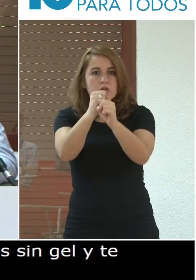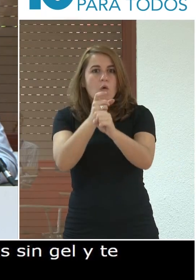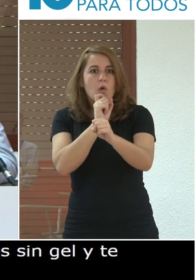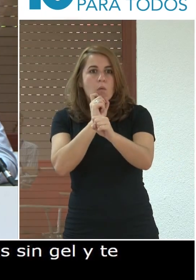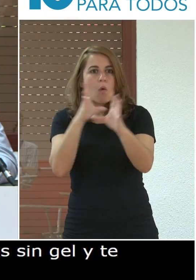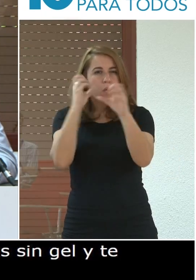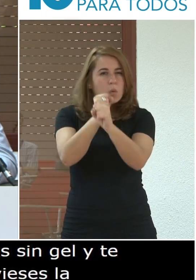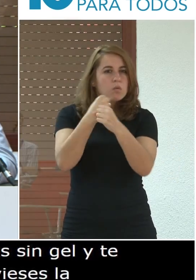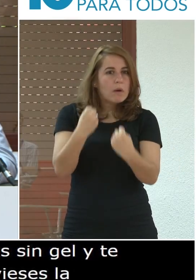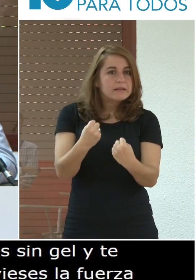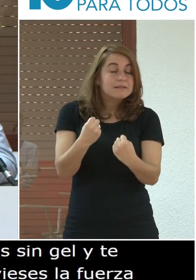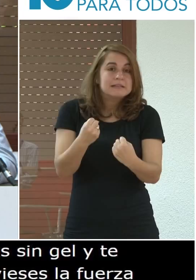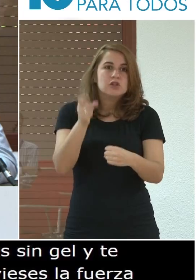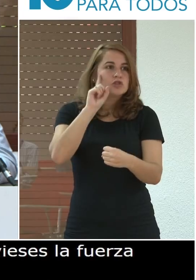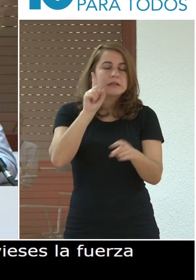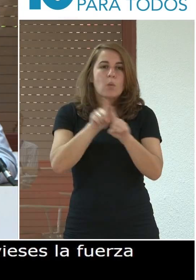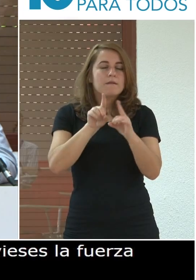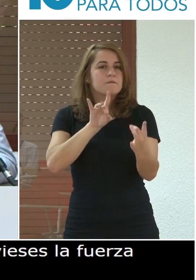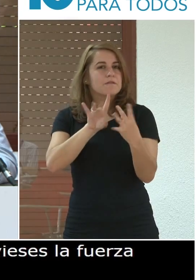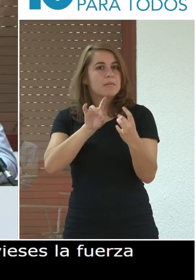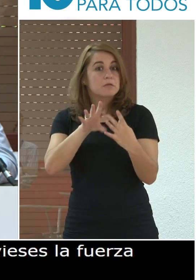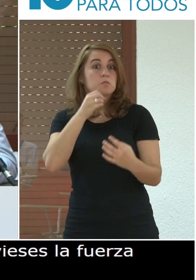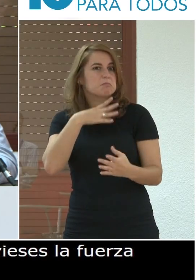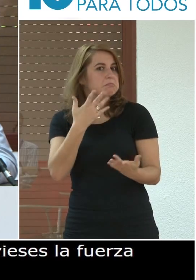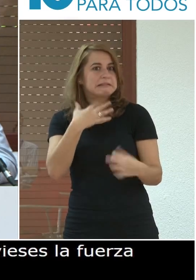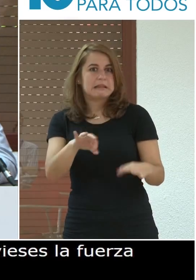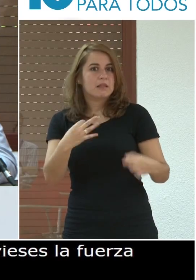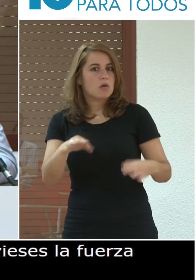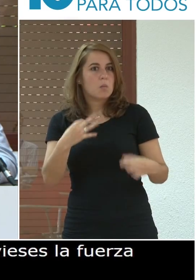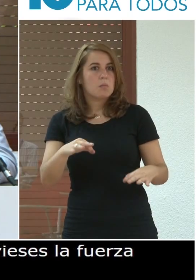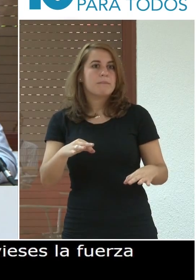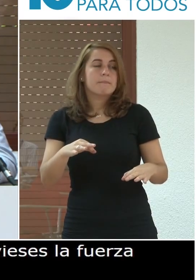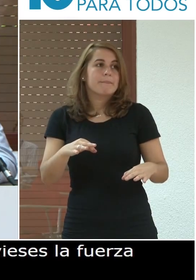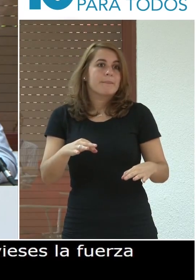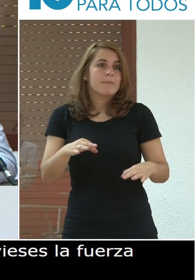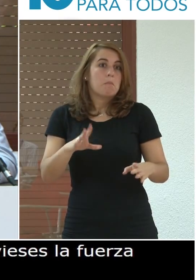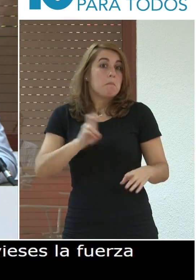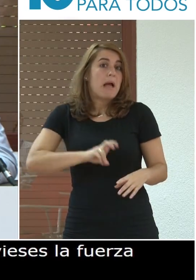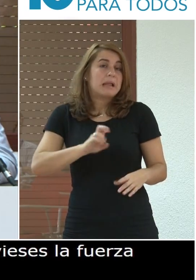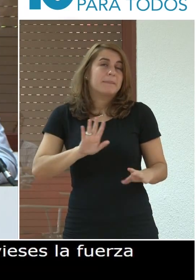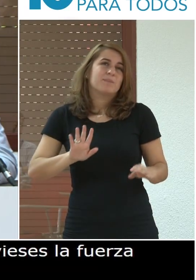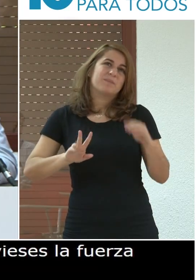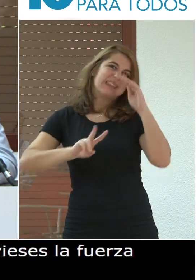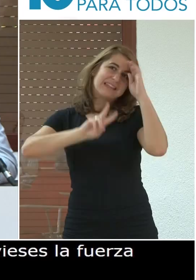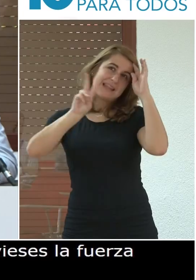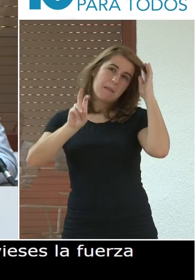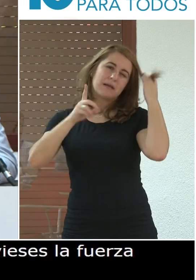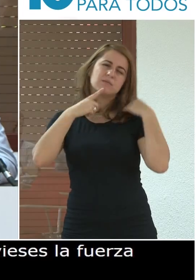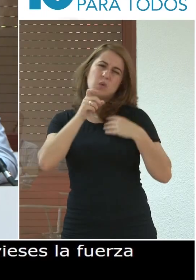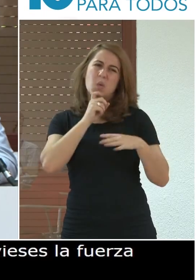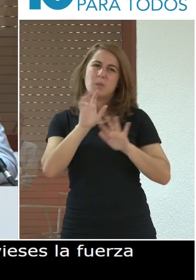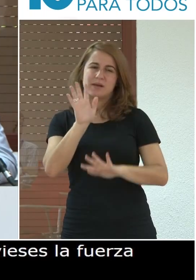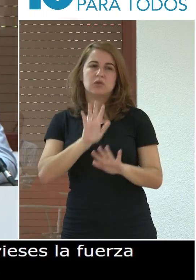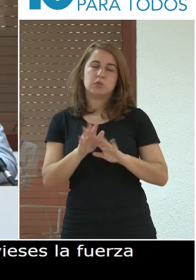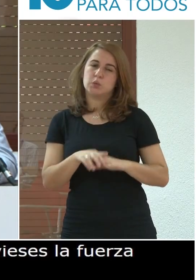depending on how much you concentrate, you can turn on a screen or something like that, as if you had the force